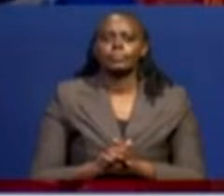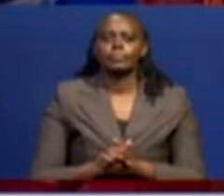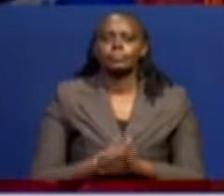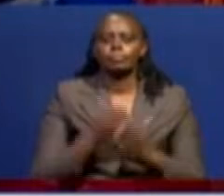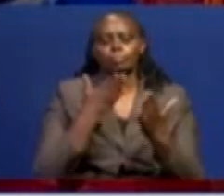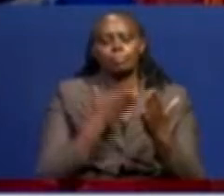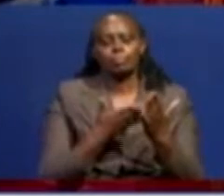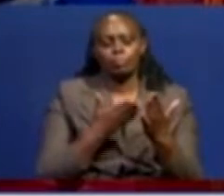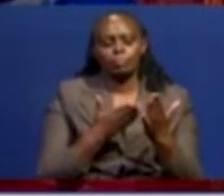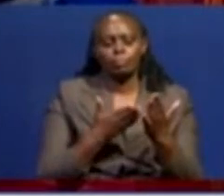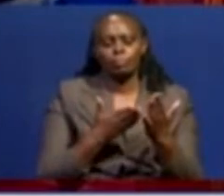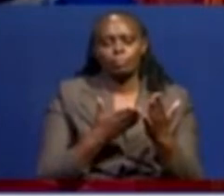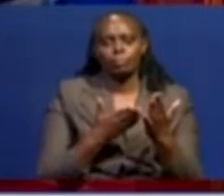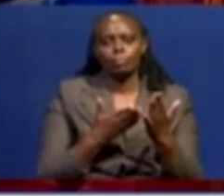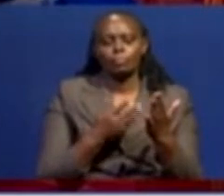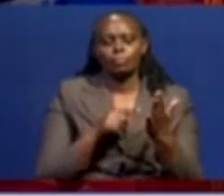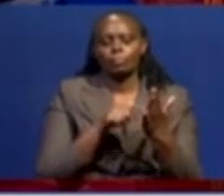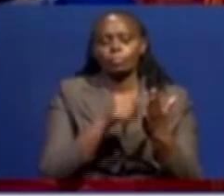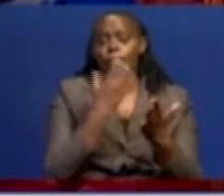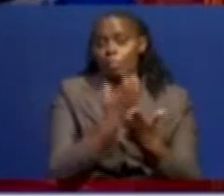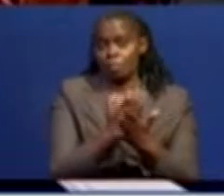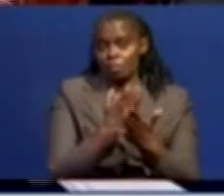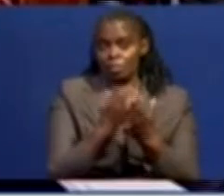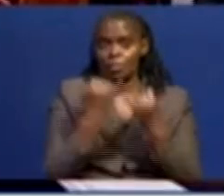It is the